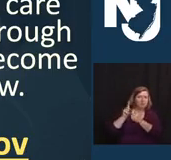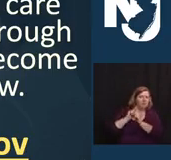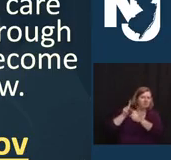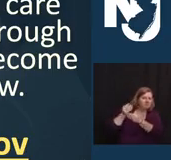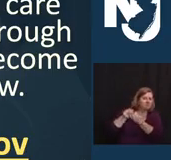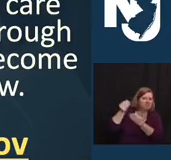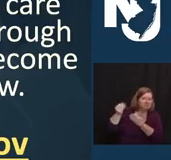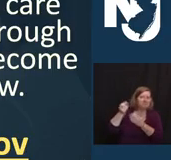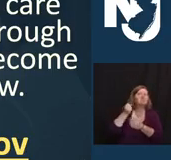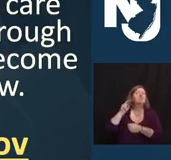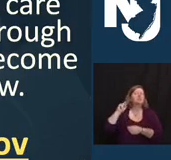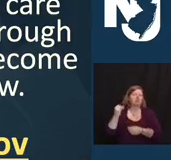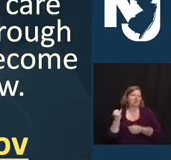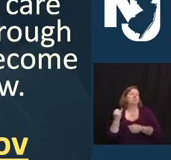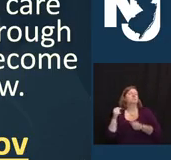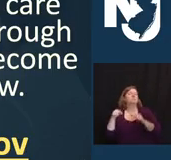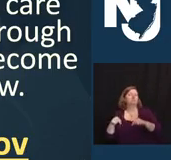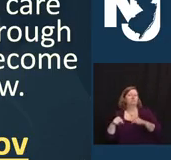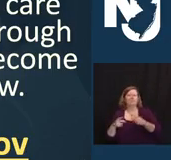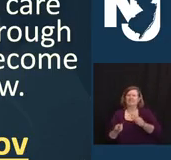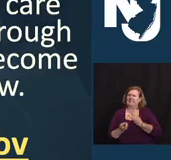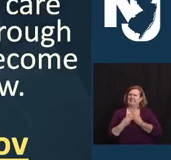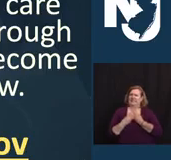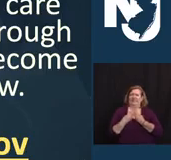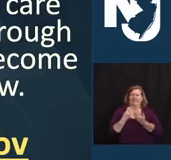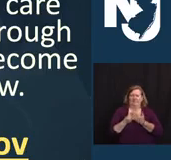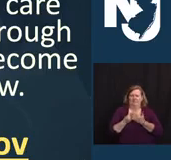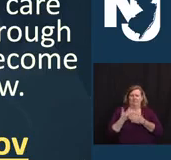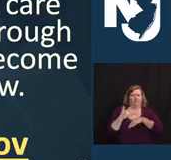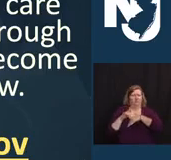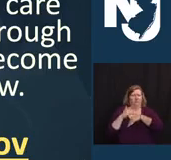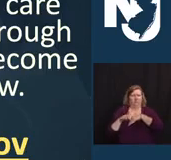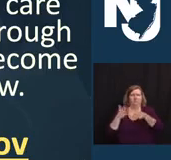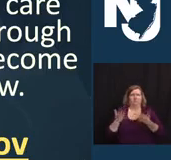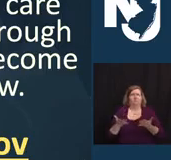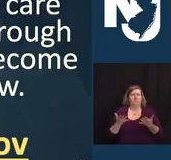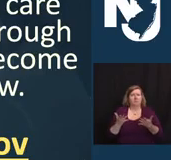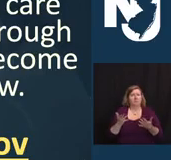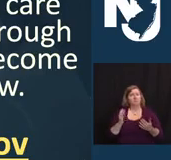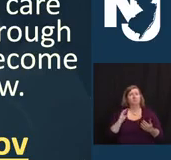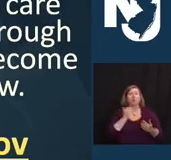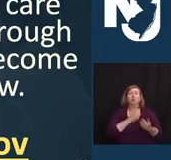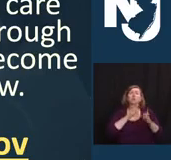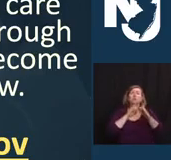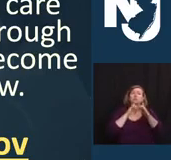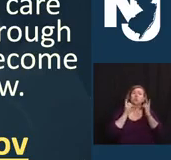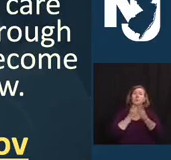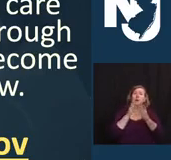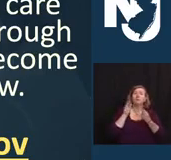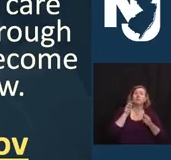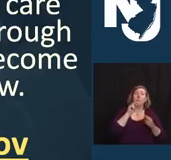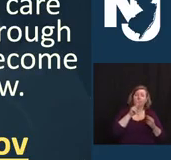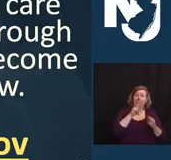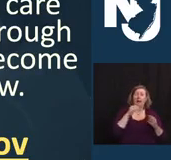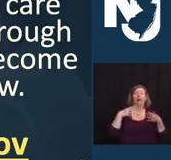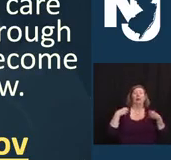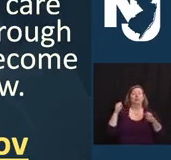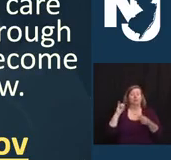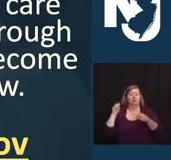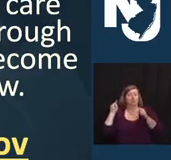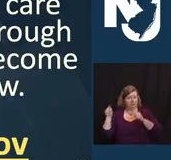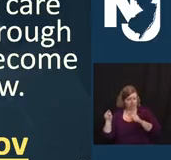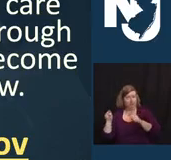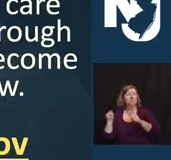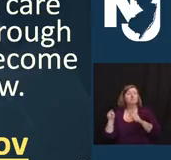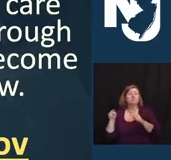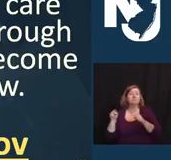new savings available under the American Rescue Plan, the Department of Banking and Insurance, under Marlene Carita's great leadership, has